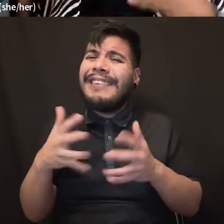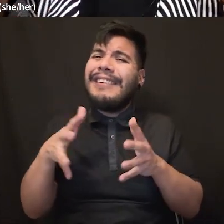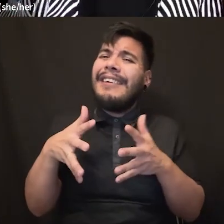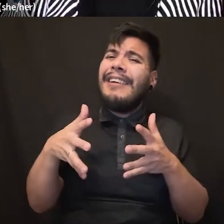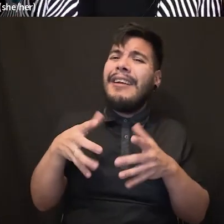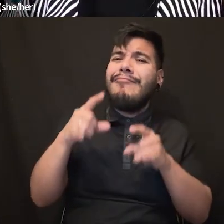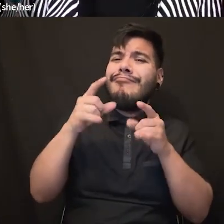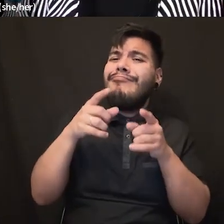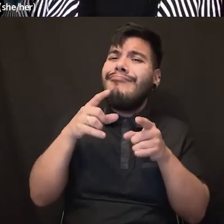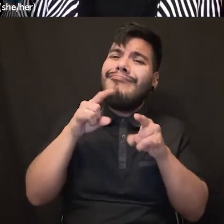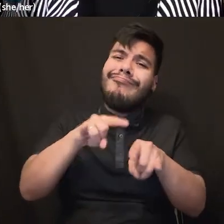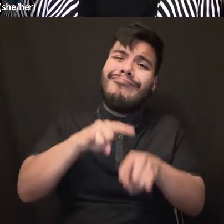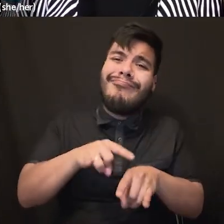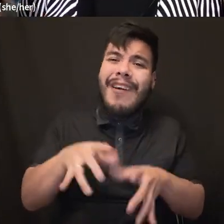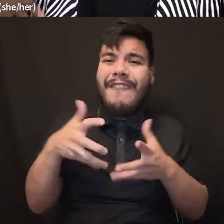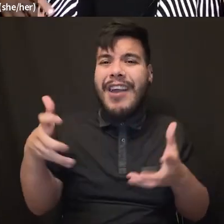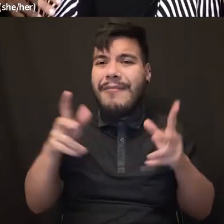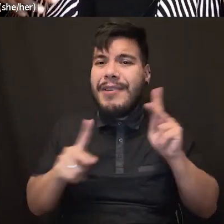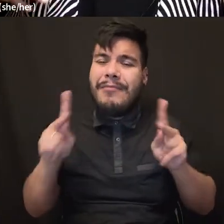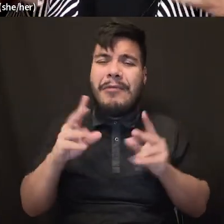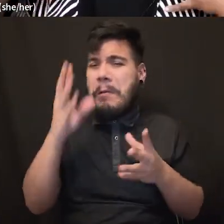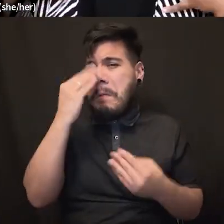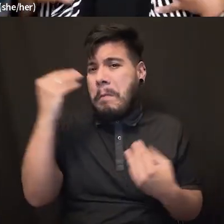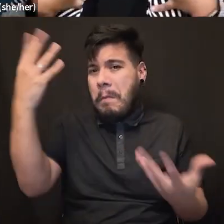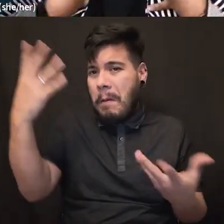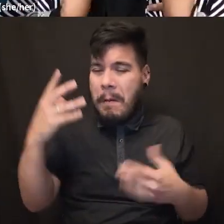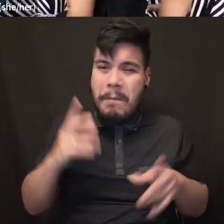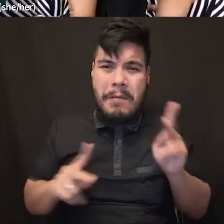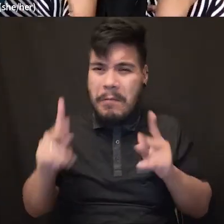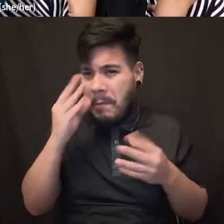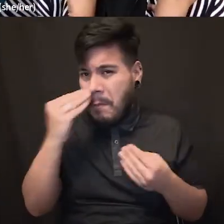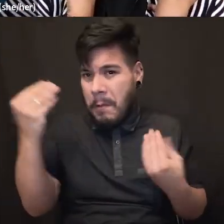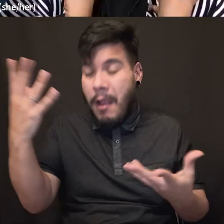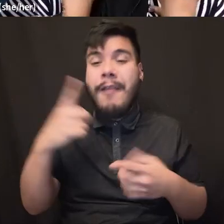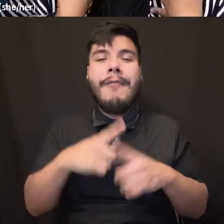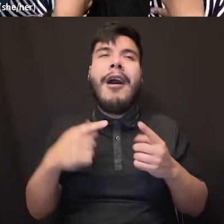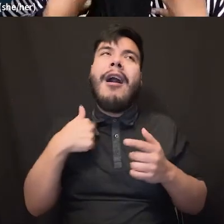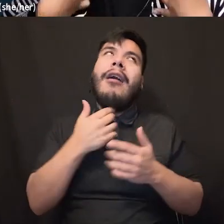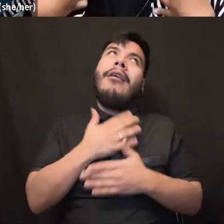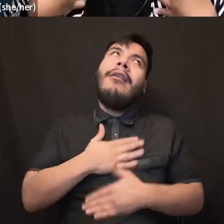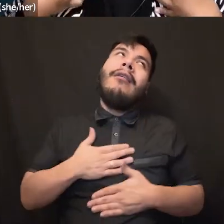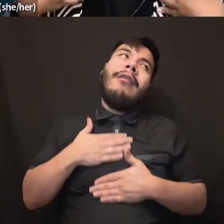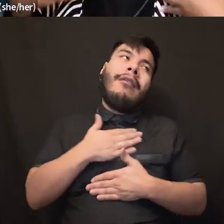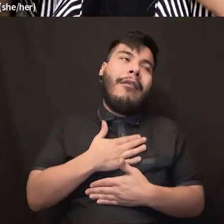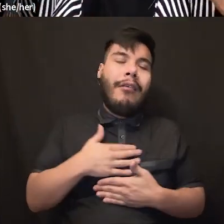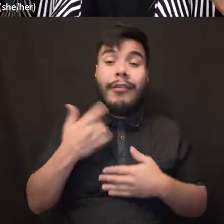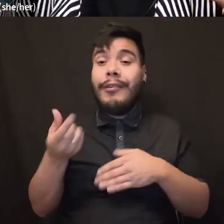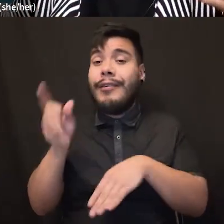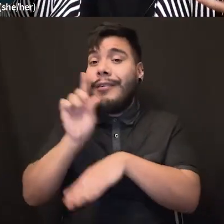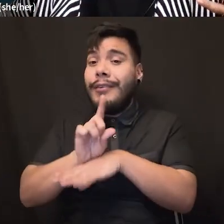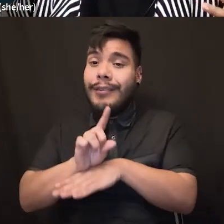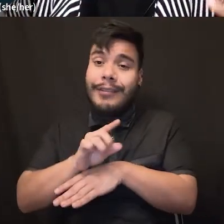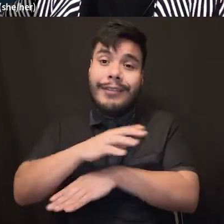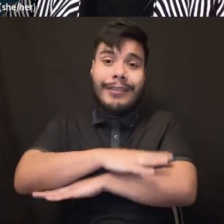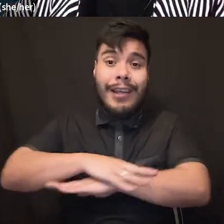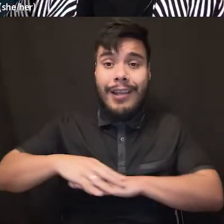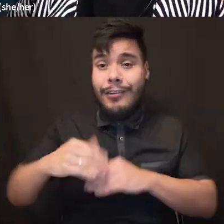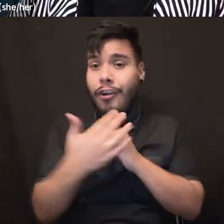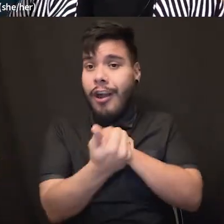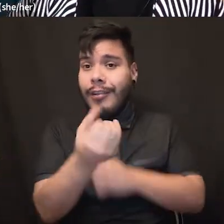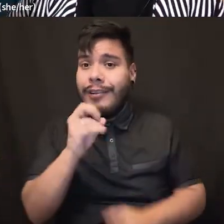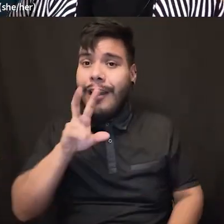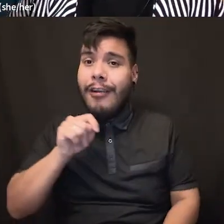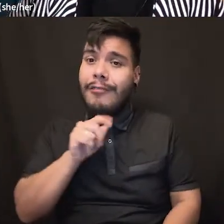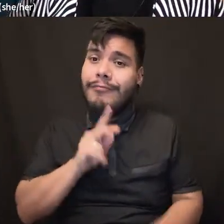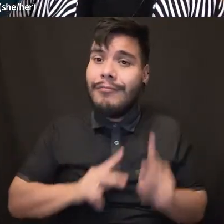and like, no one's going to care. But I find so much joy in getting on stage and calling people out for that